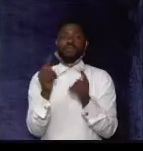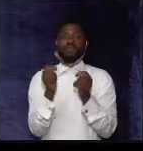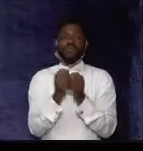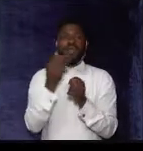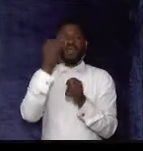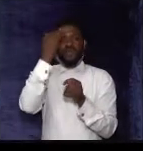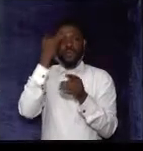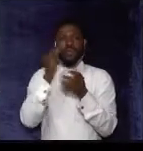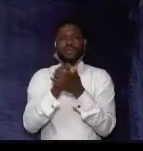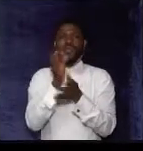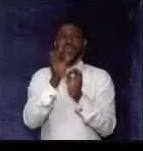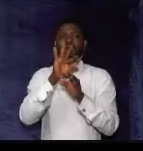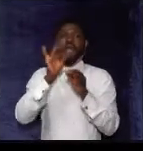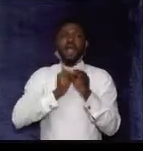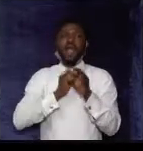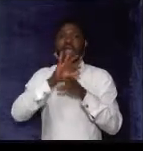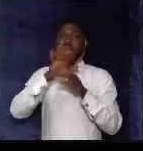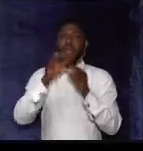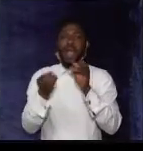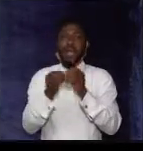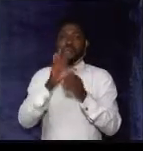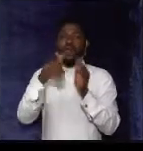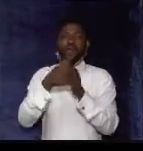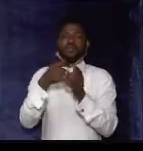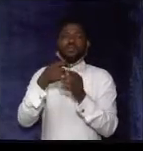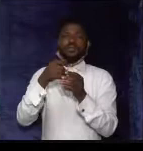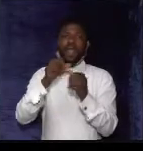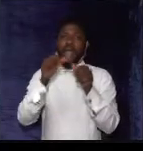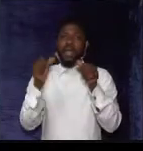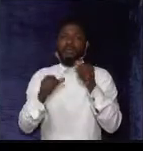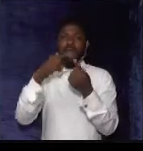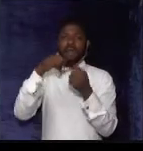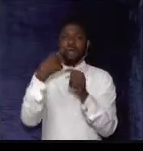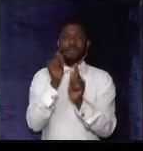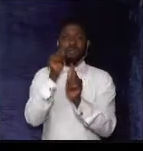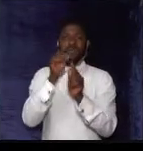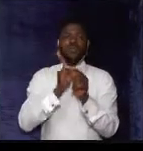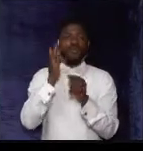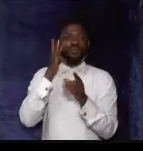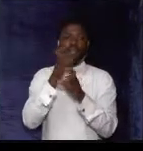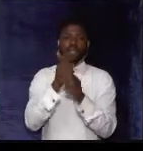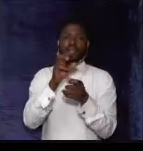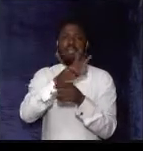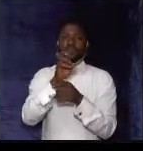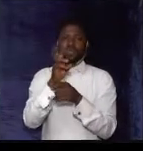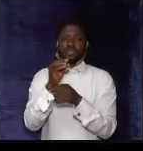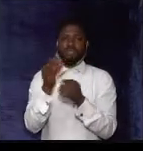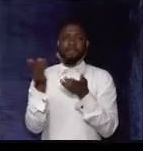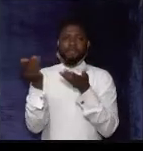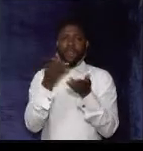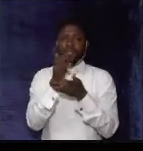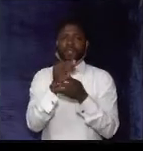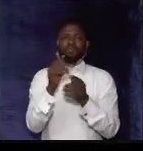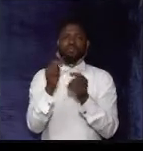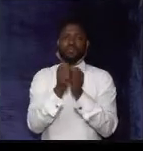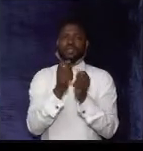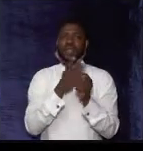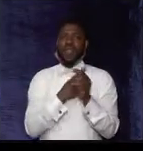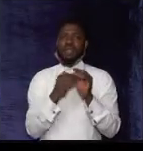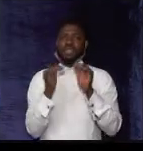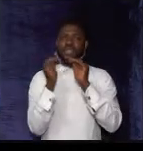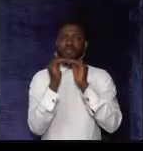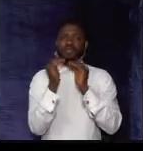all of them together, knowing fully well that if I had all the angles around a point, I will get 360. So I bring all the angles